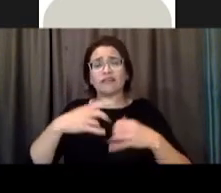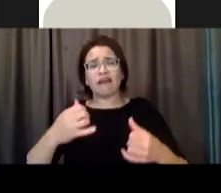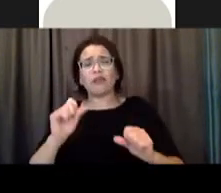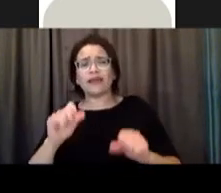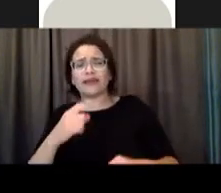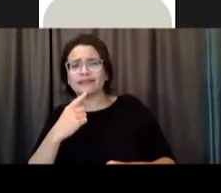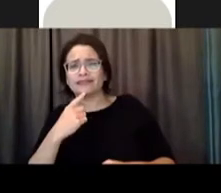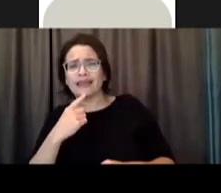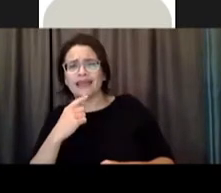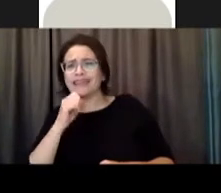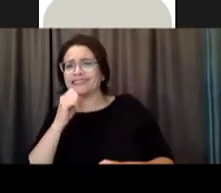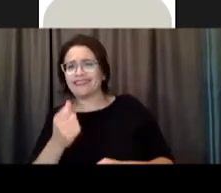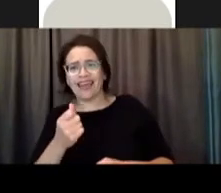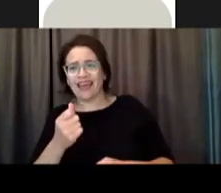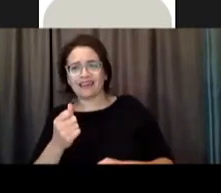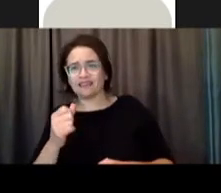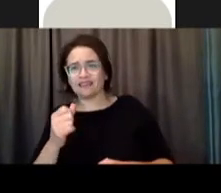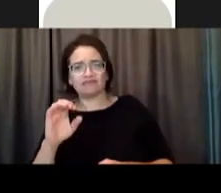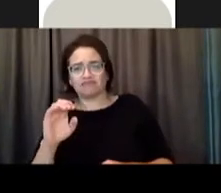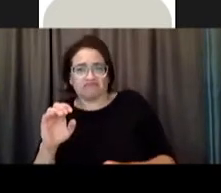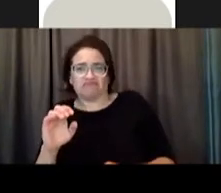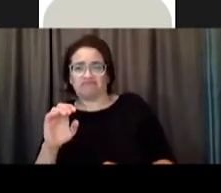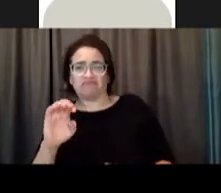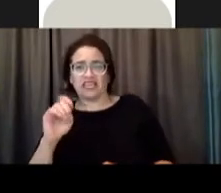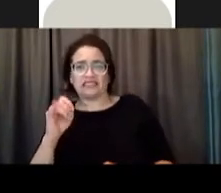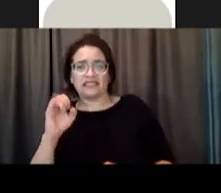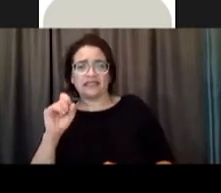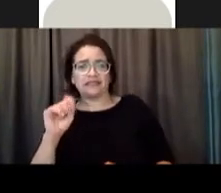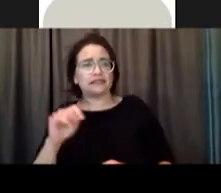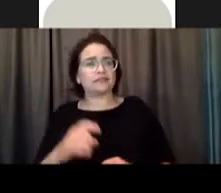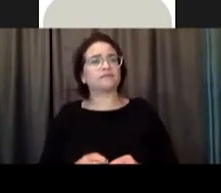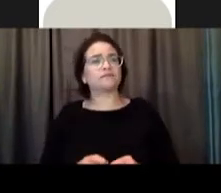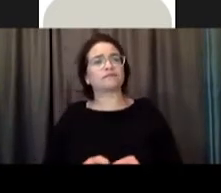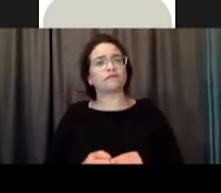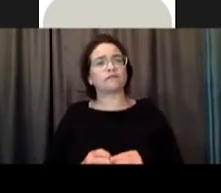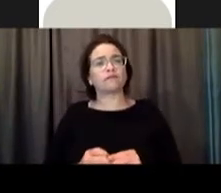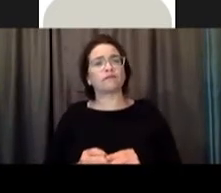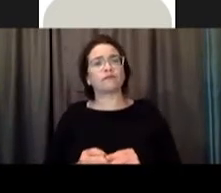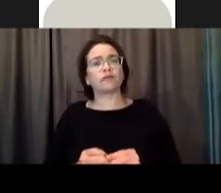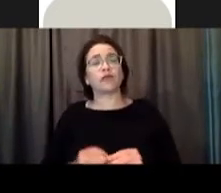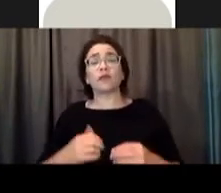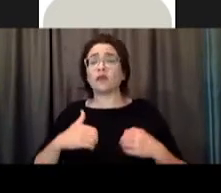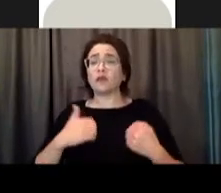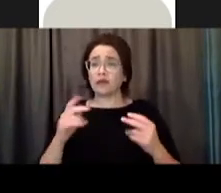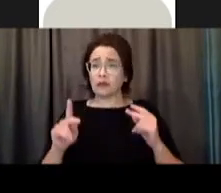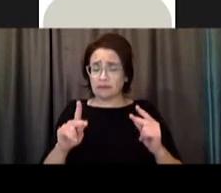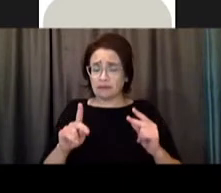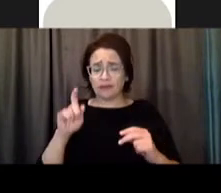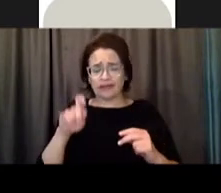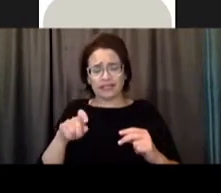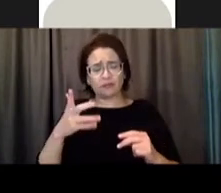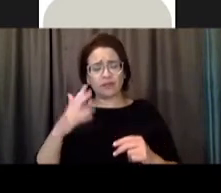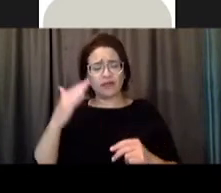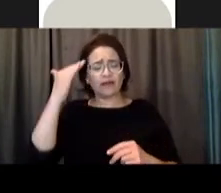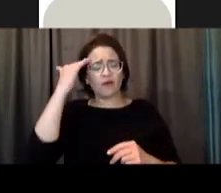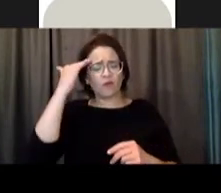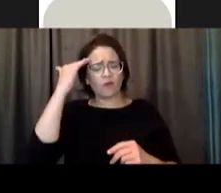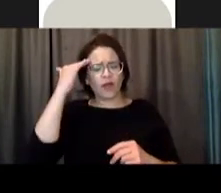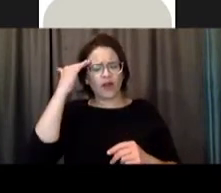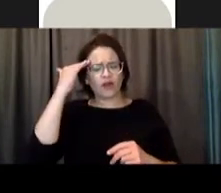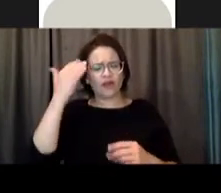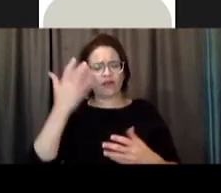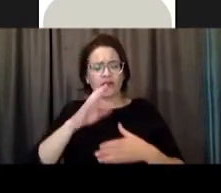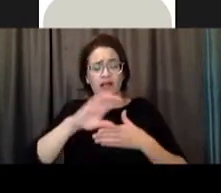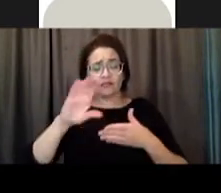Remembering our past is important. Young people need to be aware of the consequences of ideologies and to